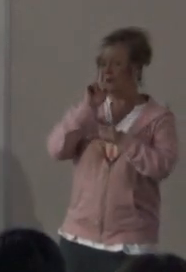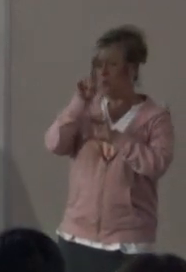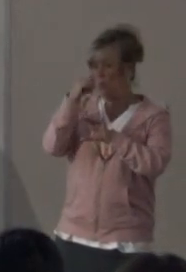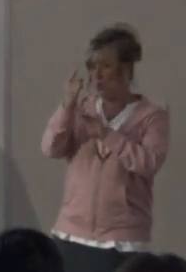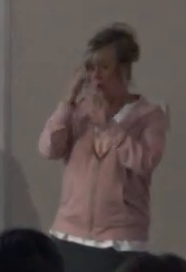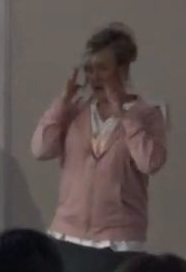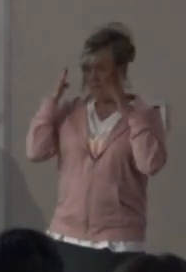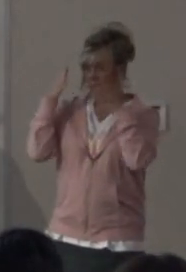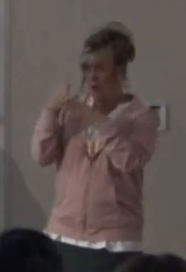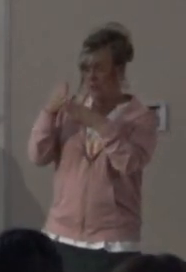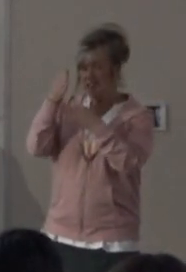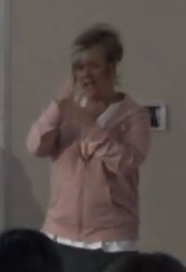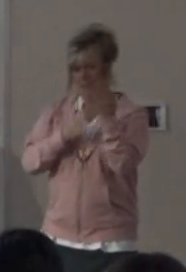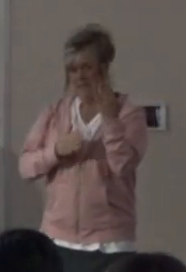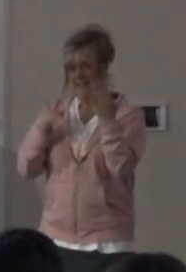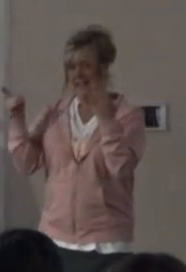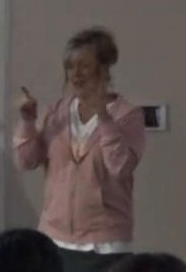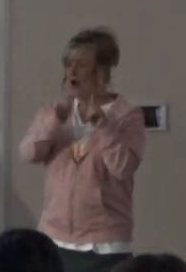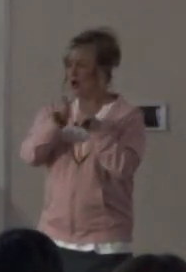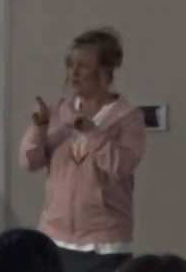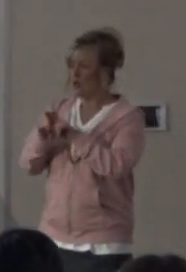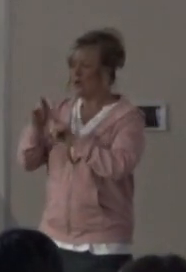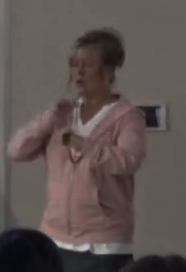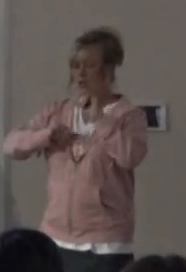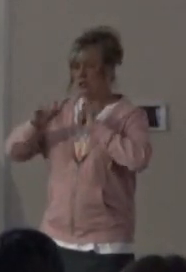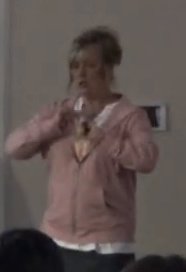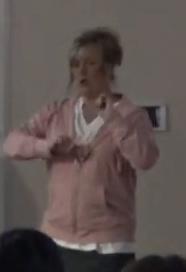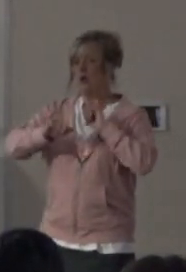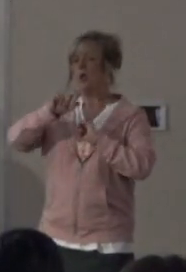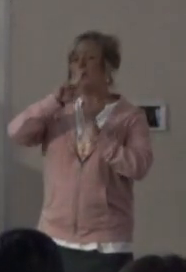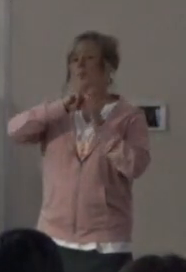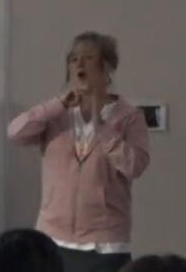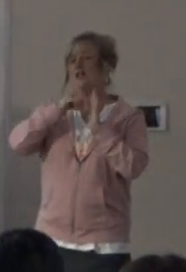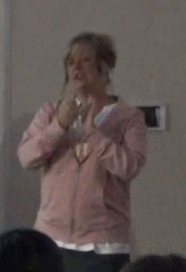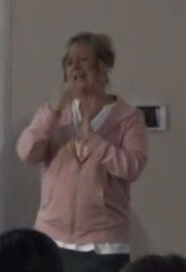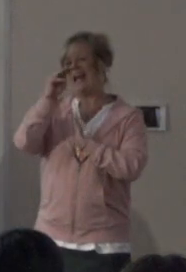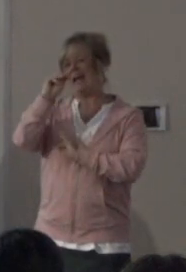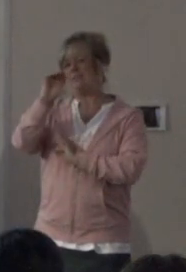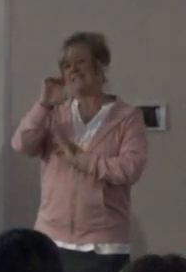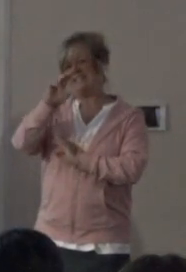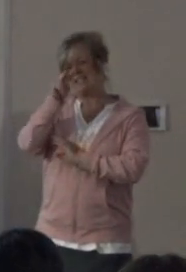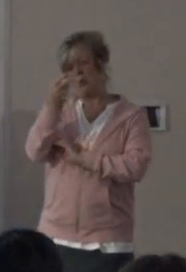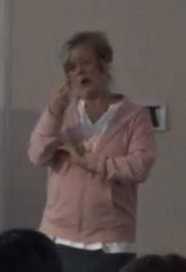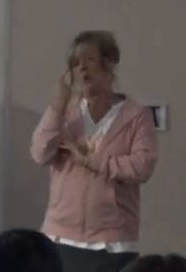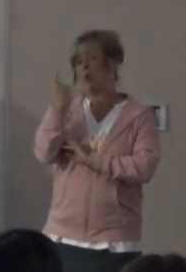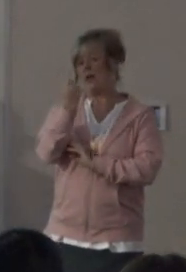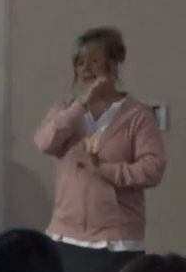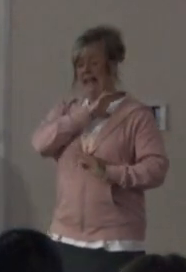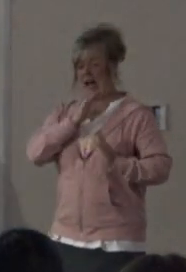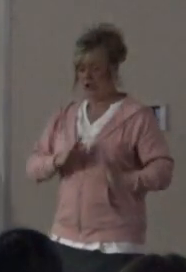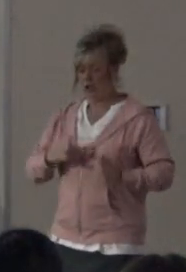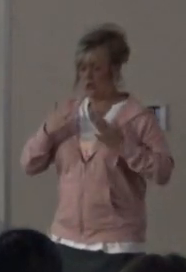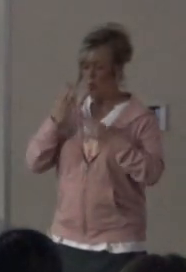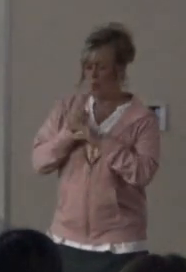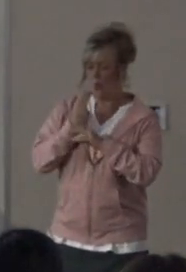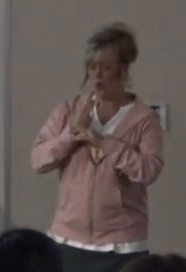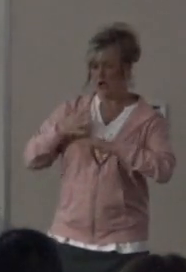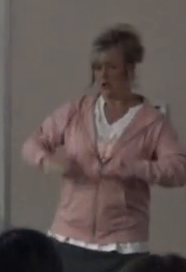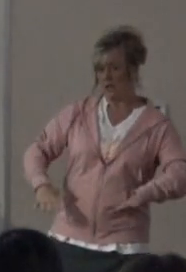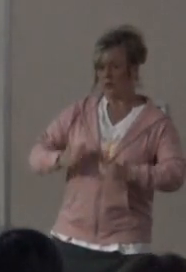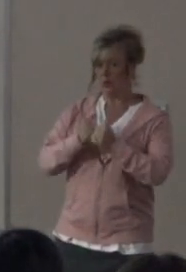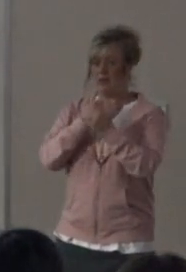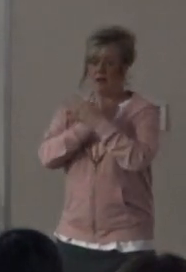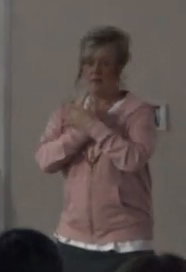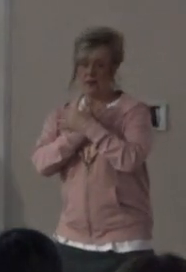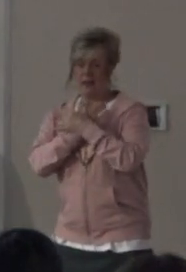piece. And also, the show I watched when I was younger, Project MC Squared, one of the characters, she wore a dress, and it had butterflies on it, and they